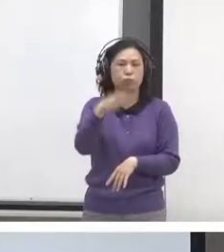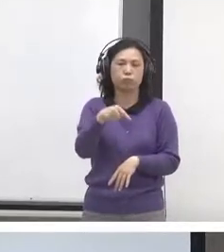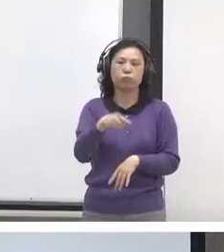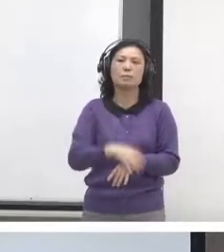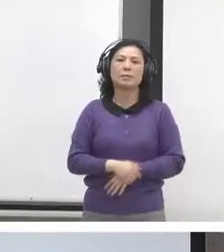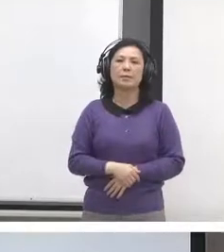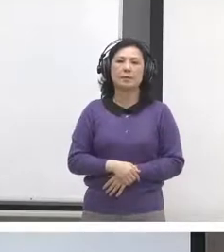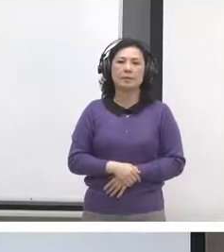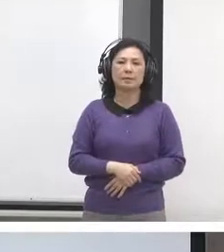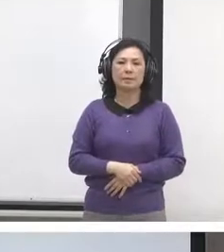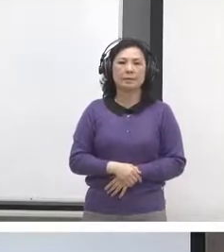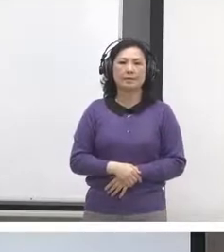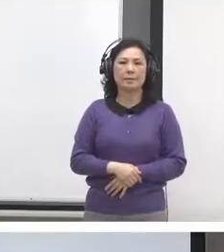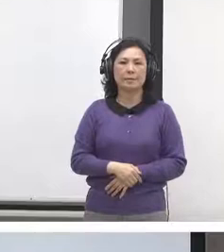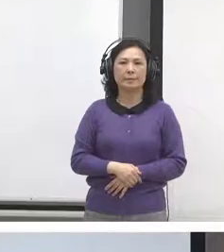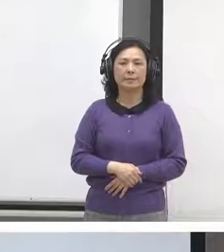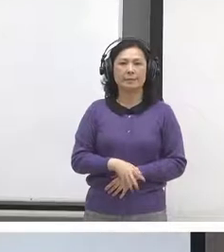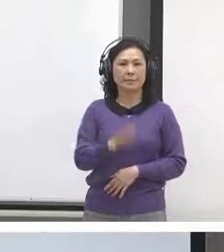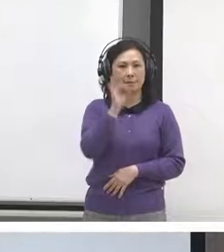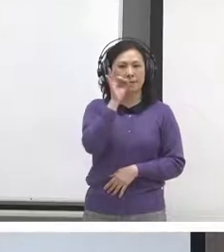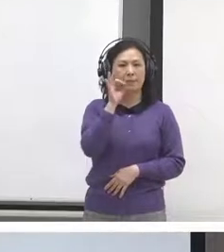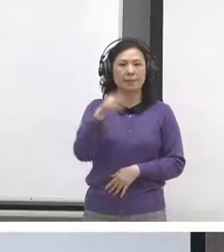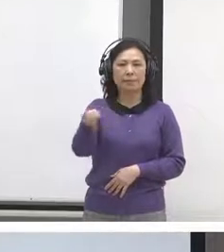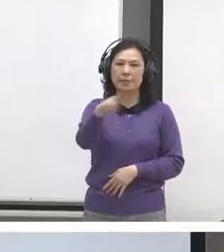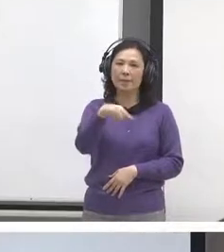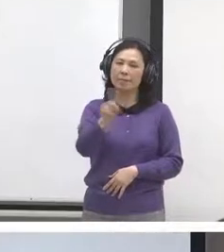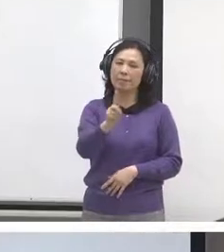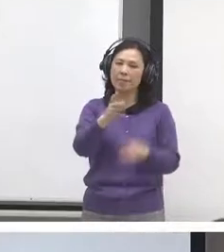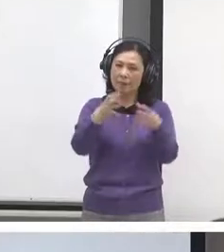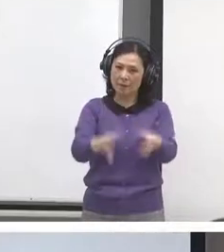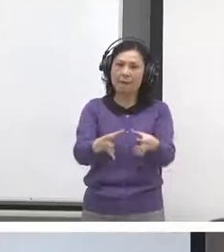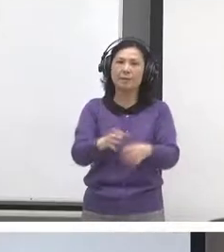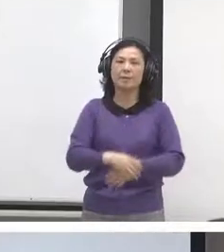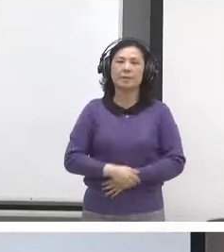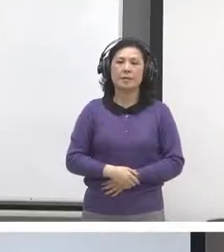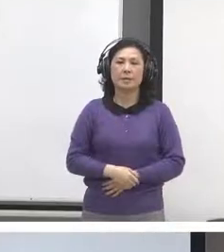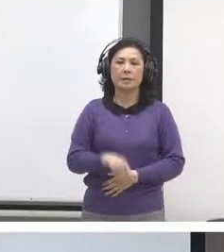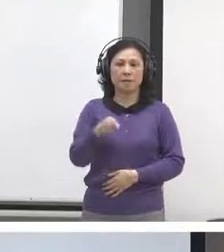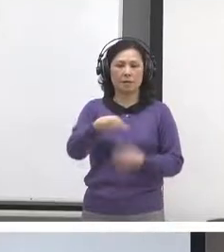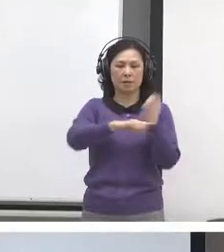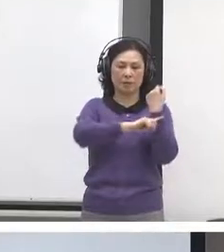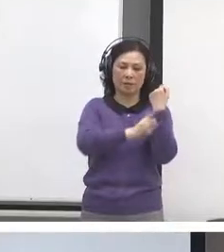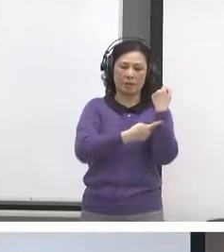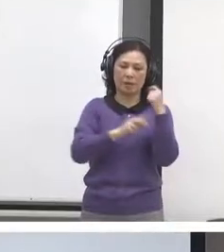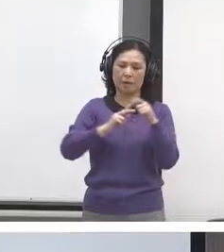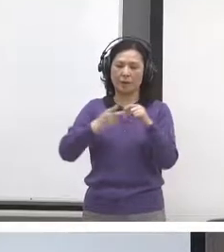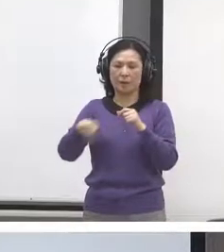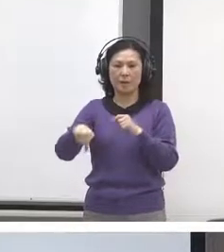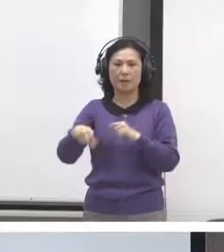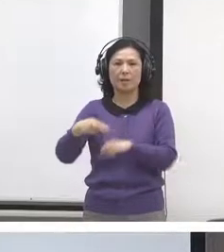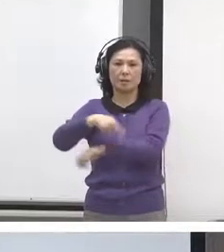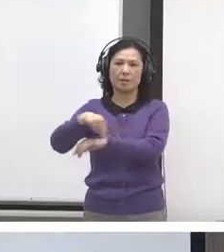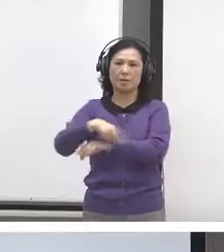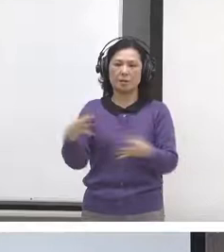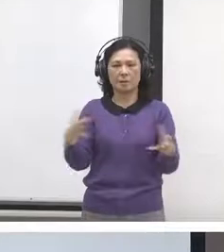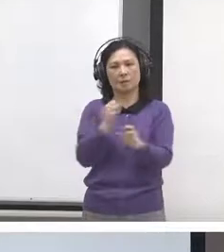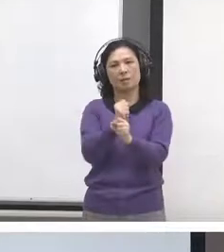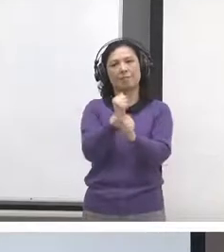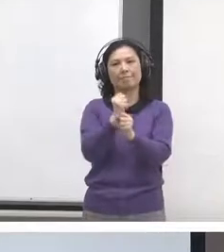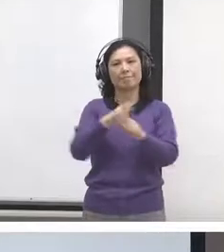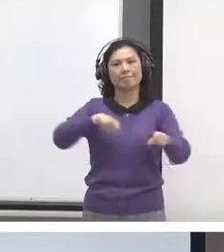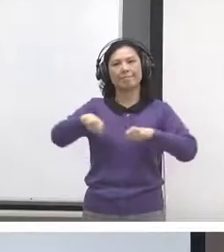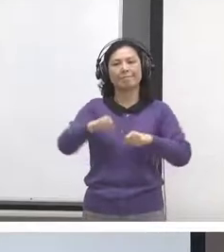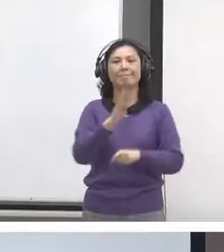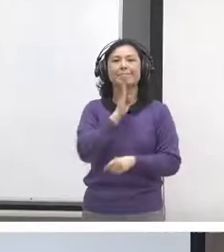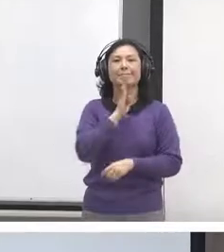of it takes the modeling from Civic Tech Toronto. It's a very decentralized approach.